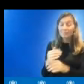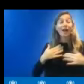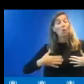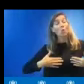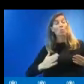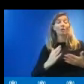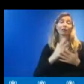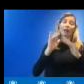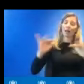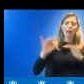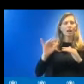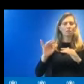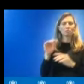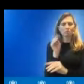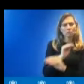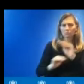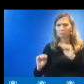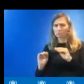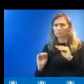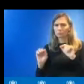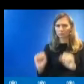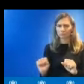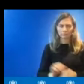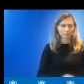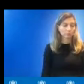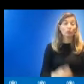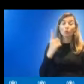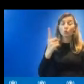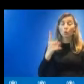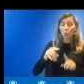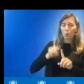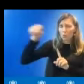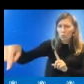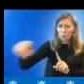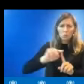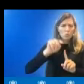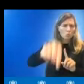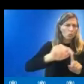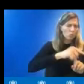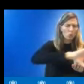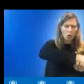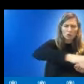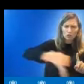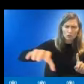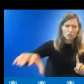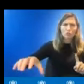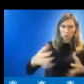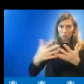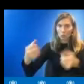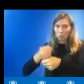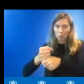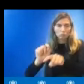of persons with disabilities. There's a lot of work happening at the field level, a lot of information being collected about human rights